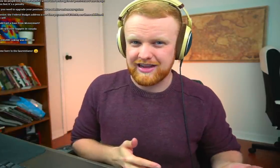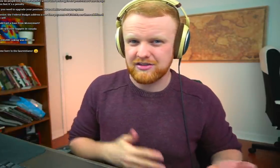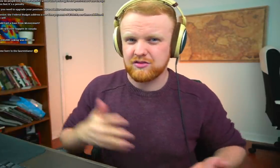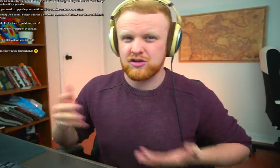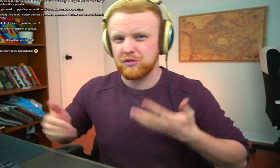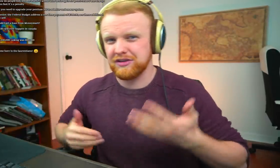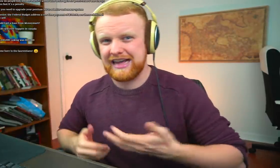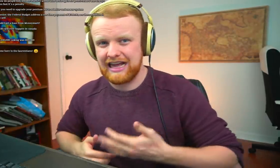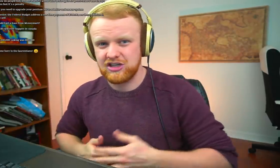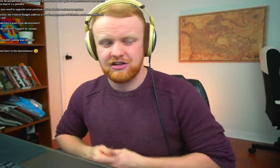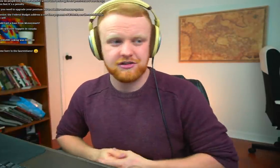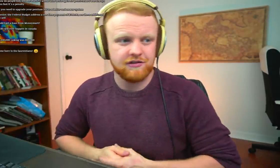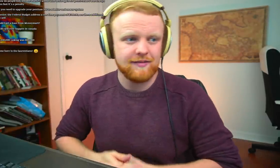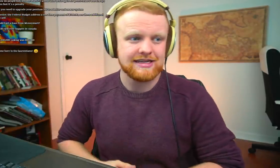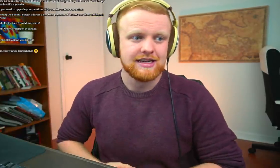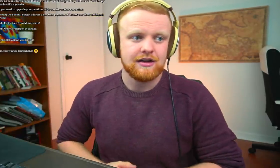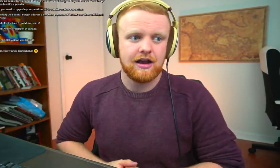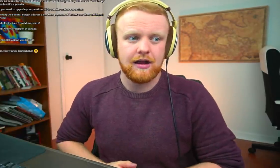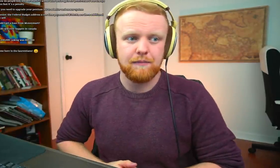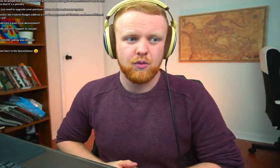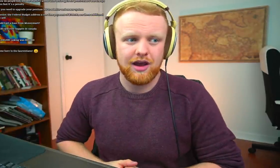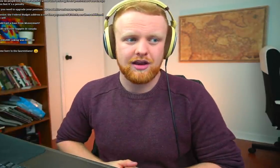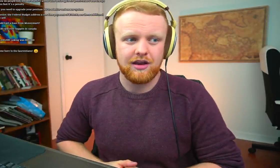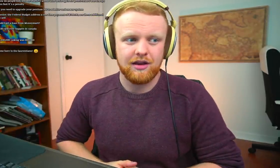those kind of accounts, so there's no real tax shelter from it.